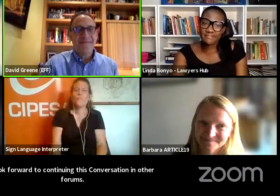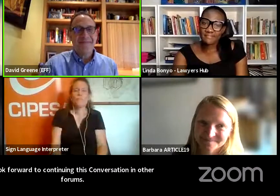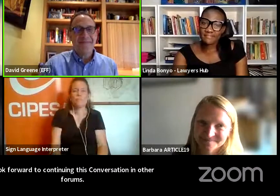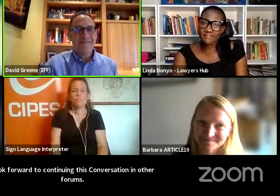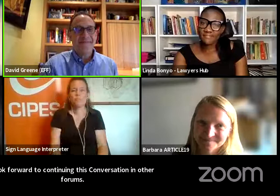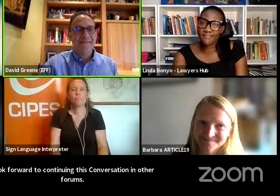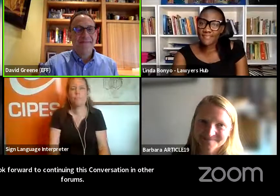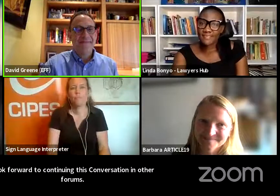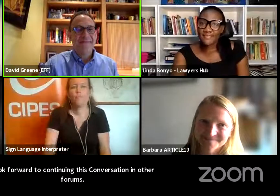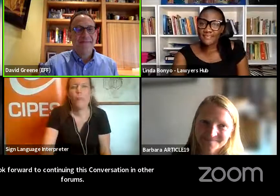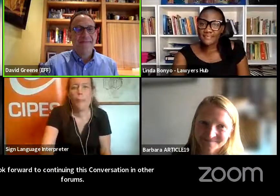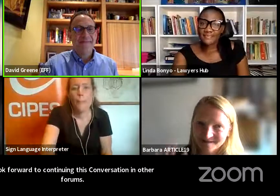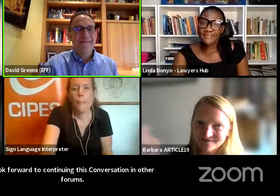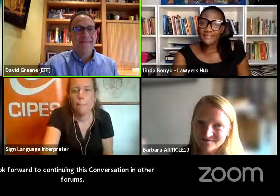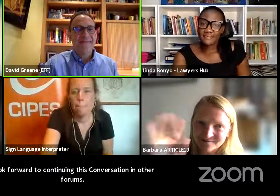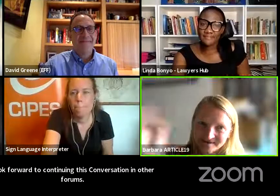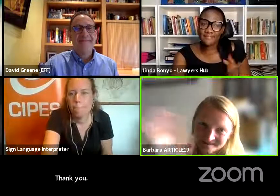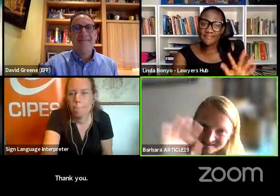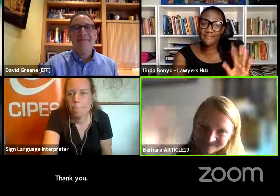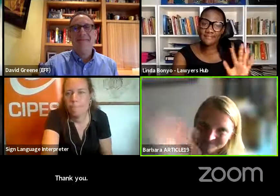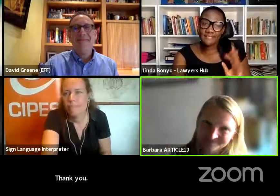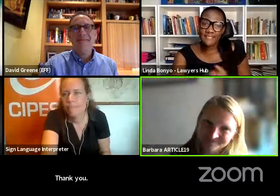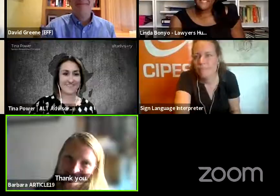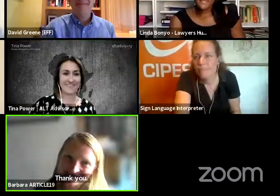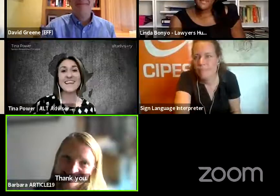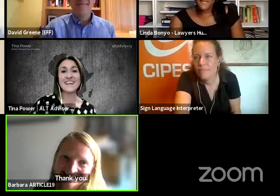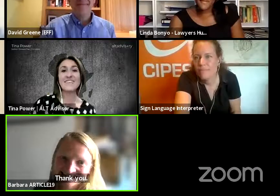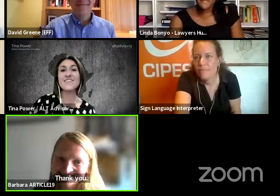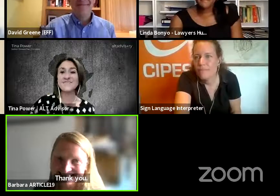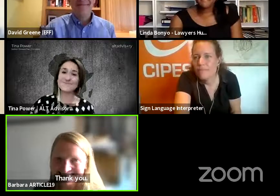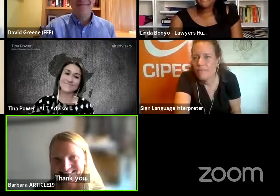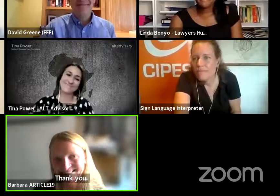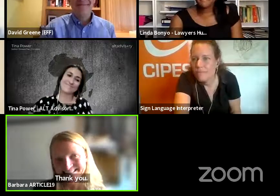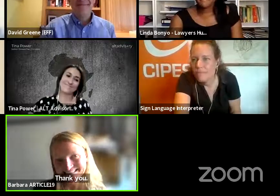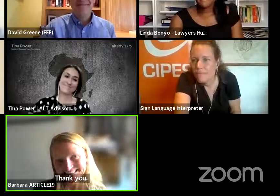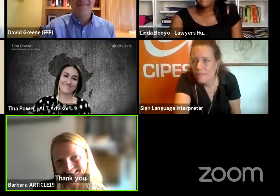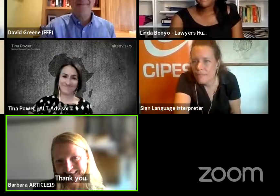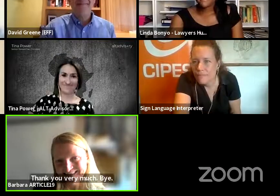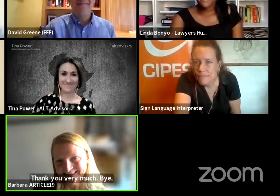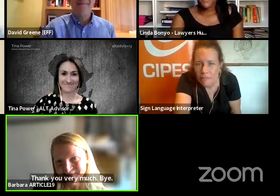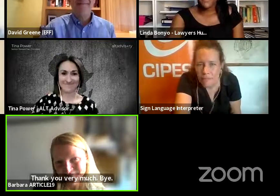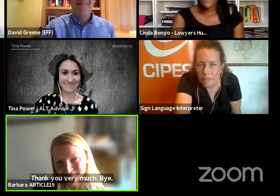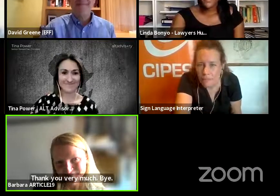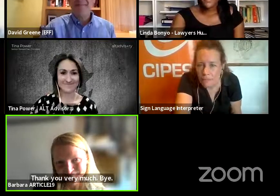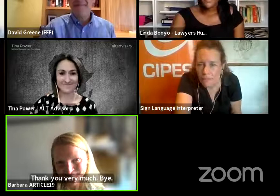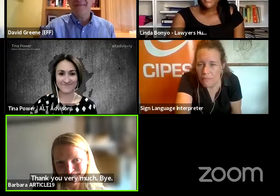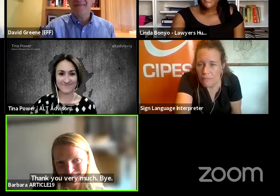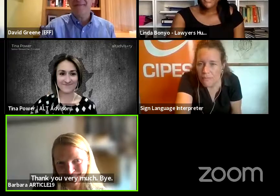Thank you very much. Bye-bye. Thank you.